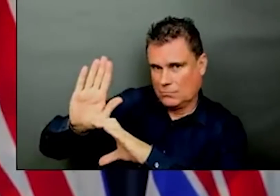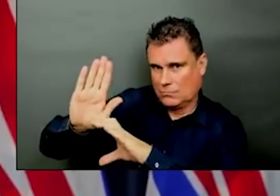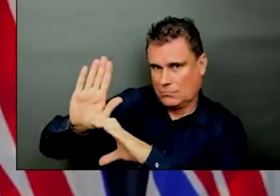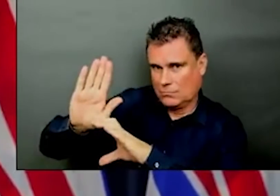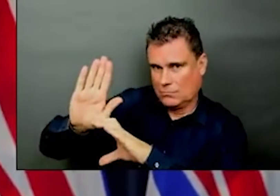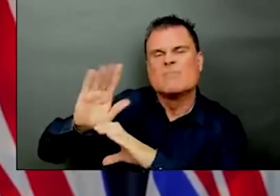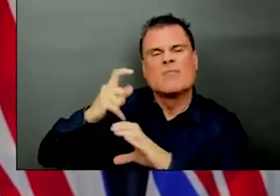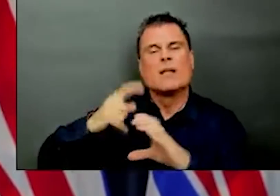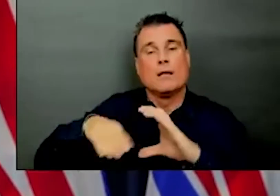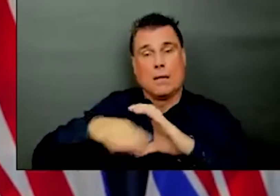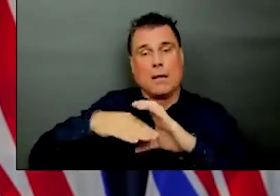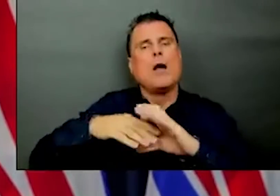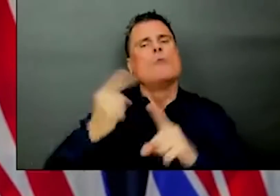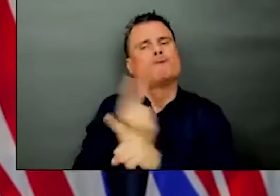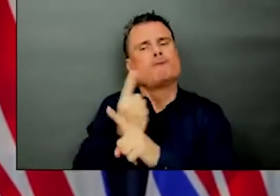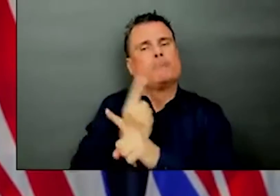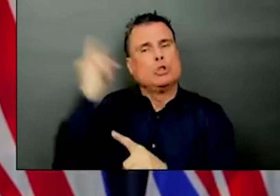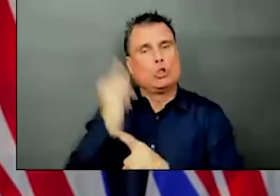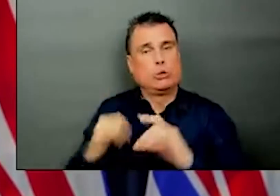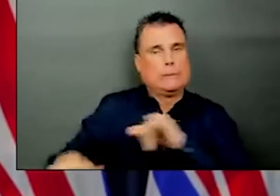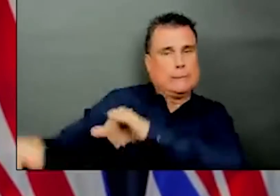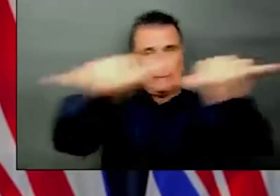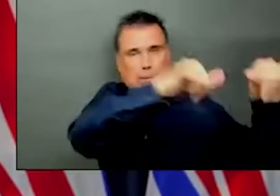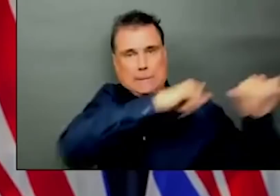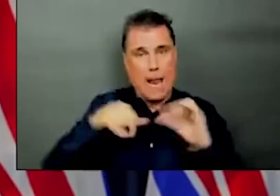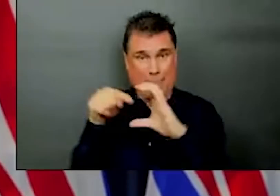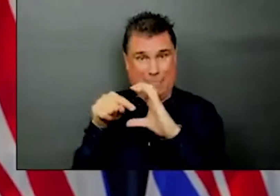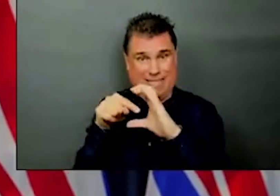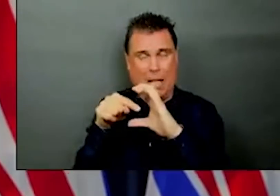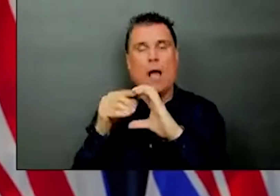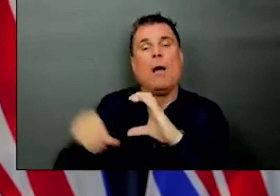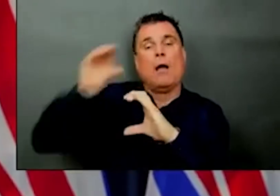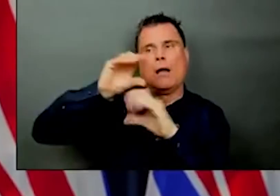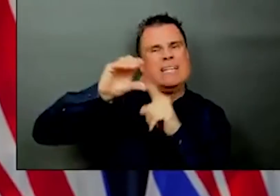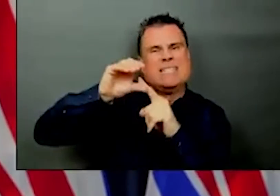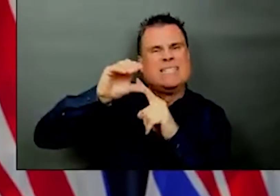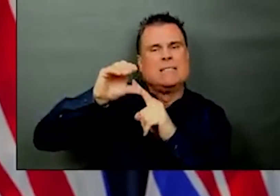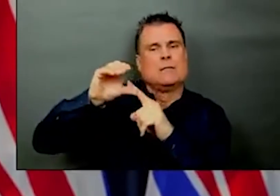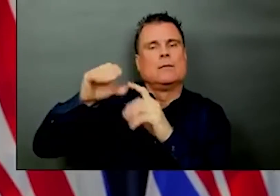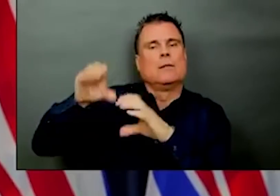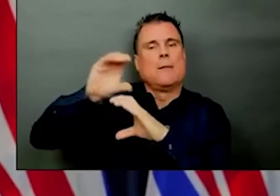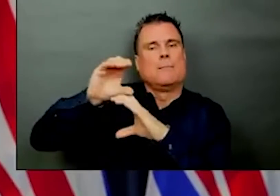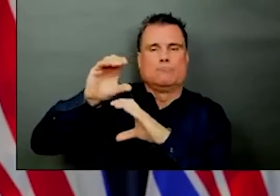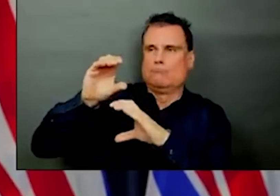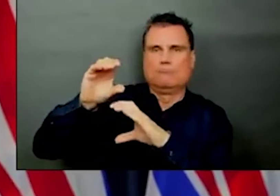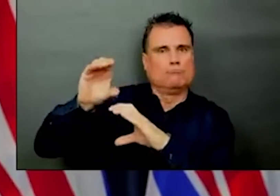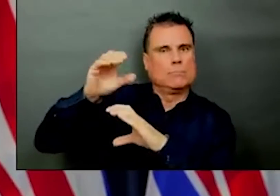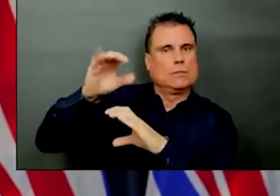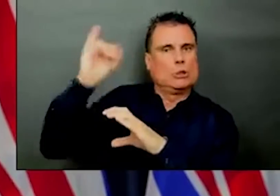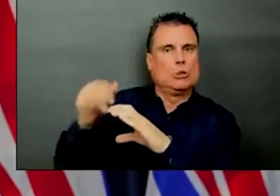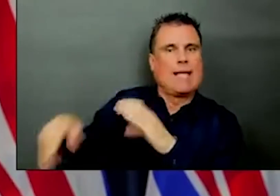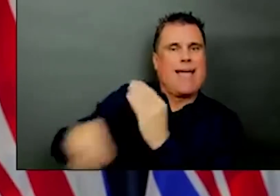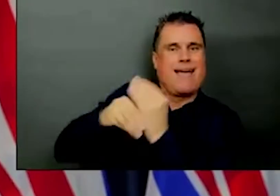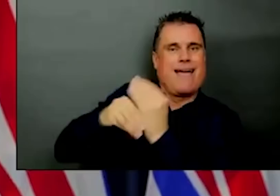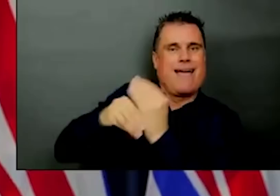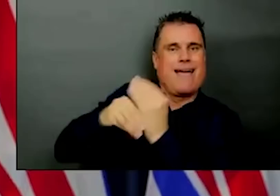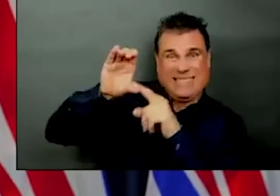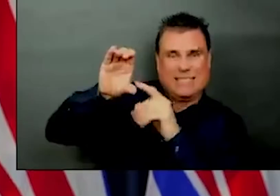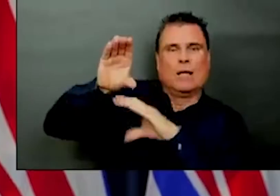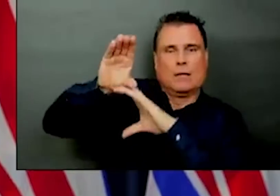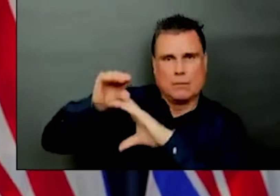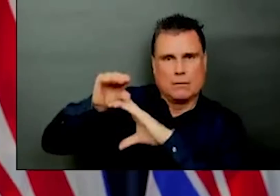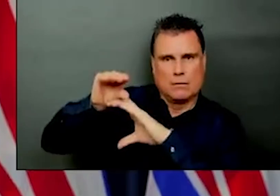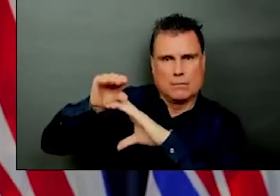insurance. This is following through on a campaign commitment that we made that said we would return those profits that occurred because of COVID savings